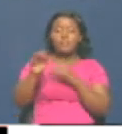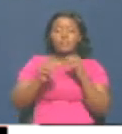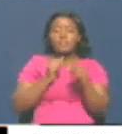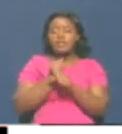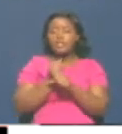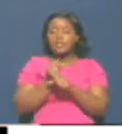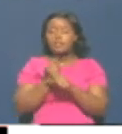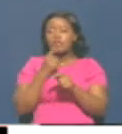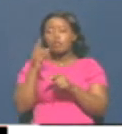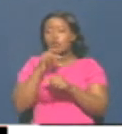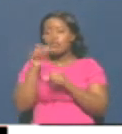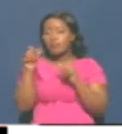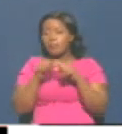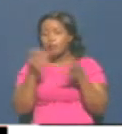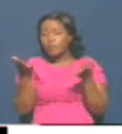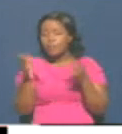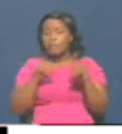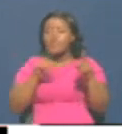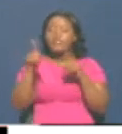travel for inclusion.